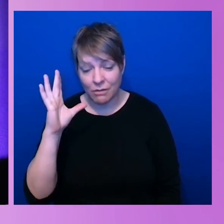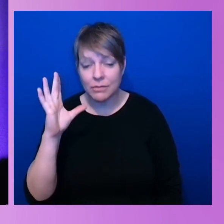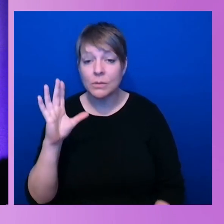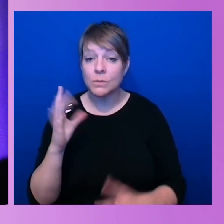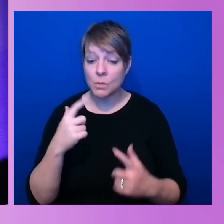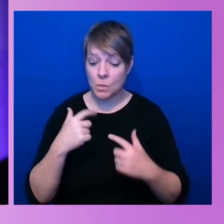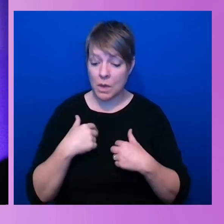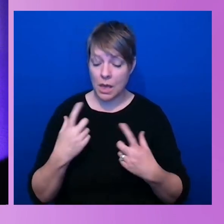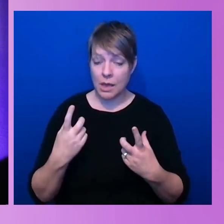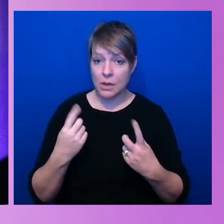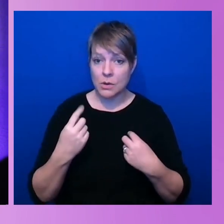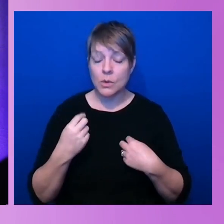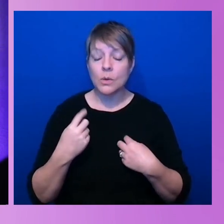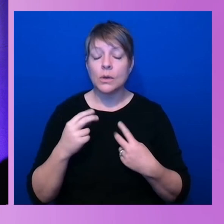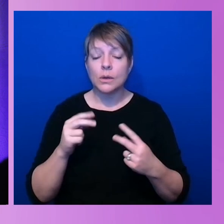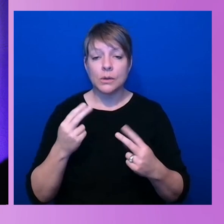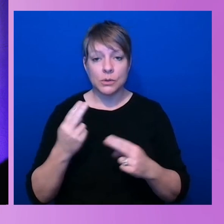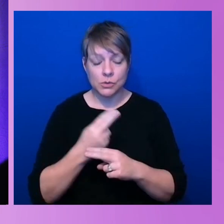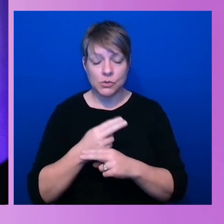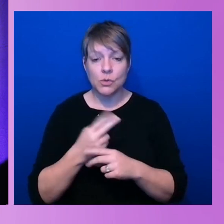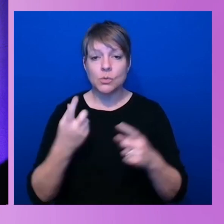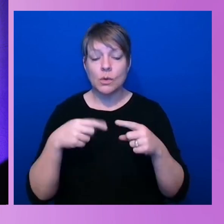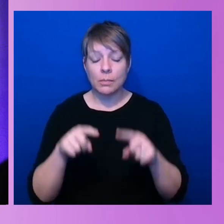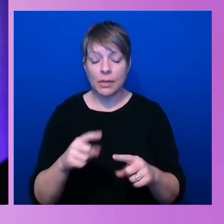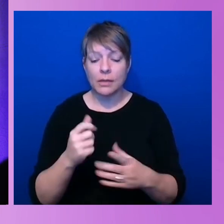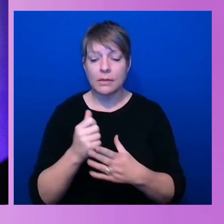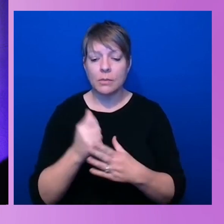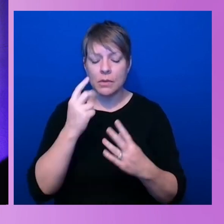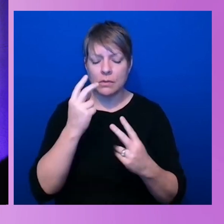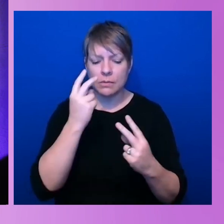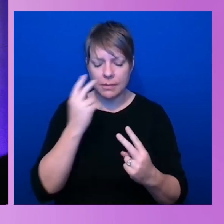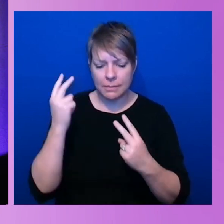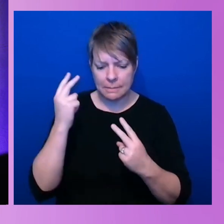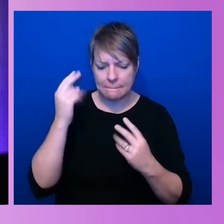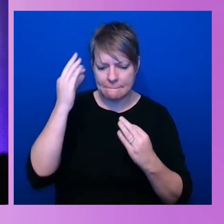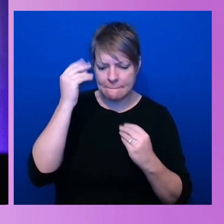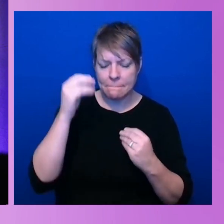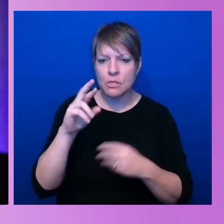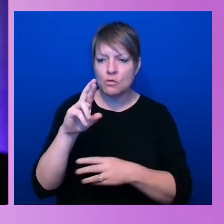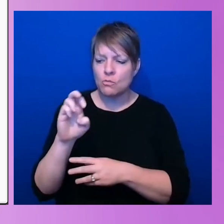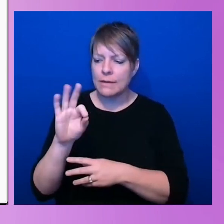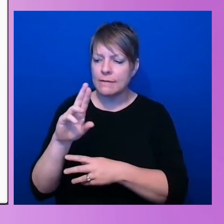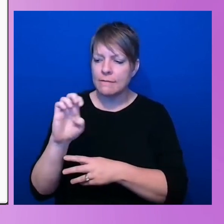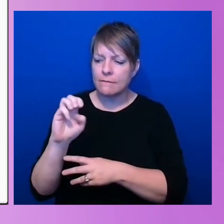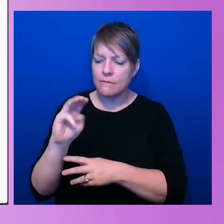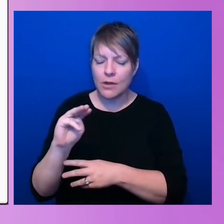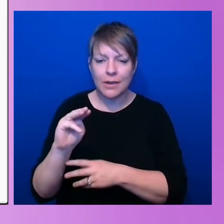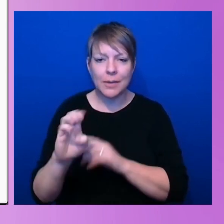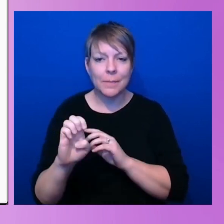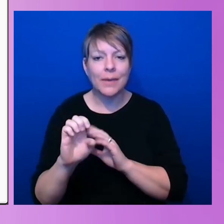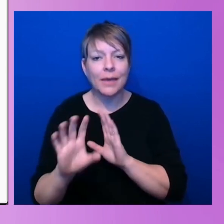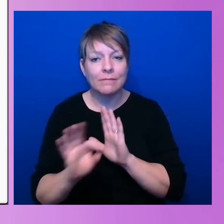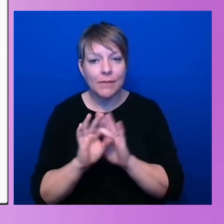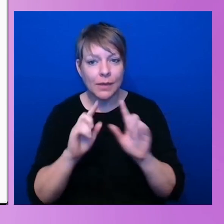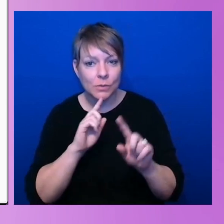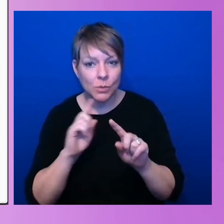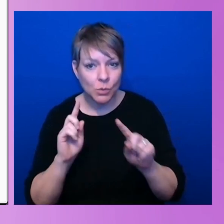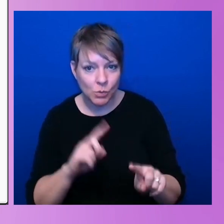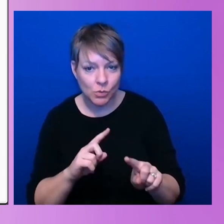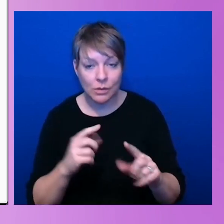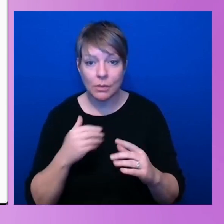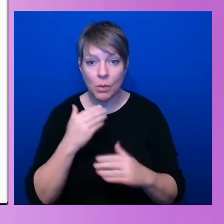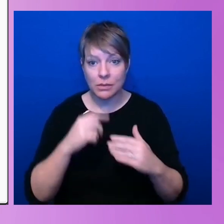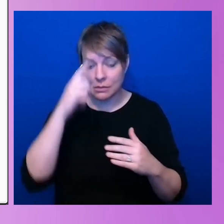reframe, and come up with solutions. The prompt I use is a brain dump of all the things